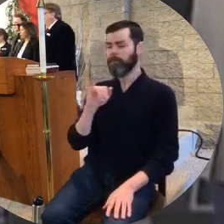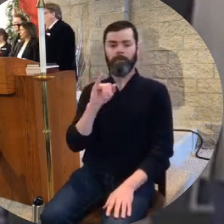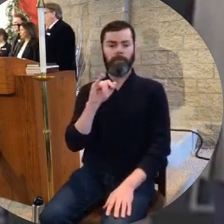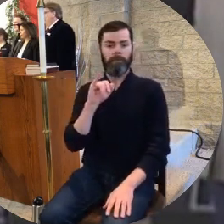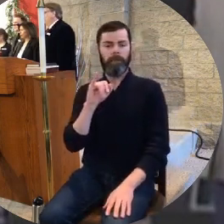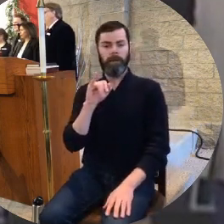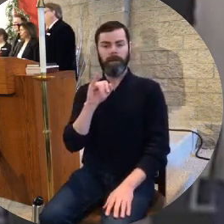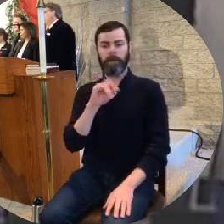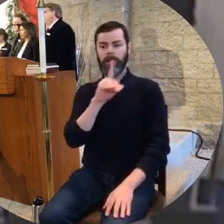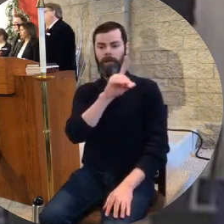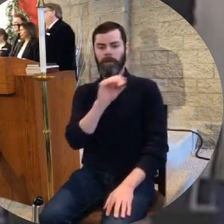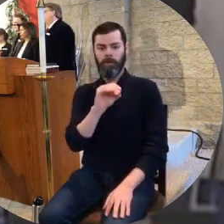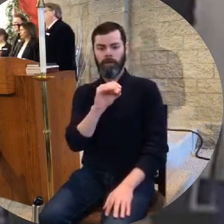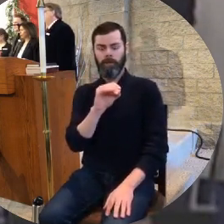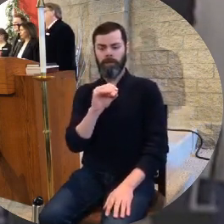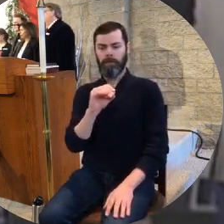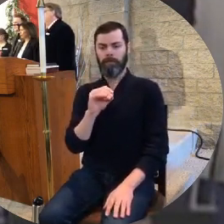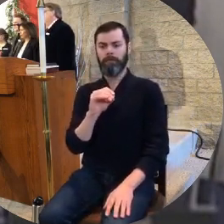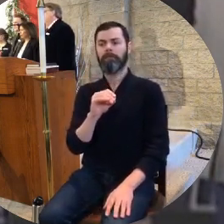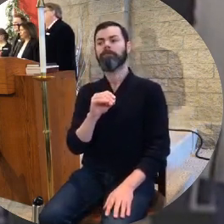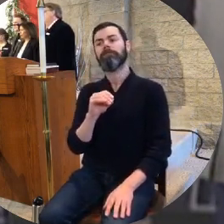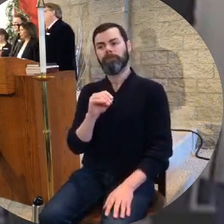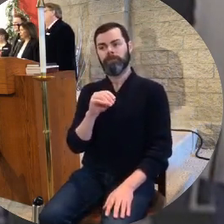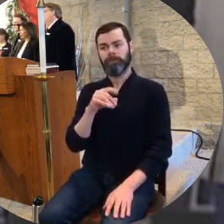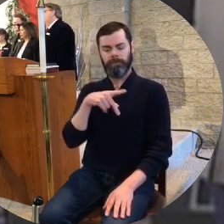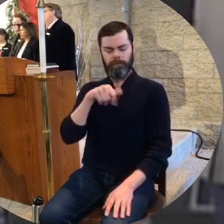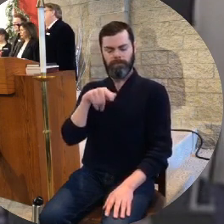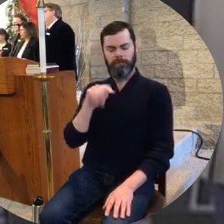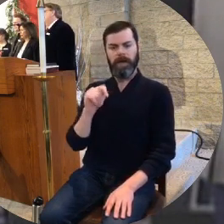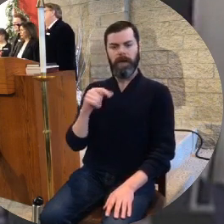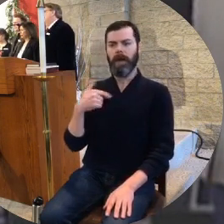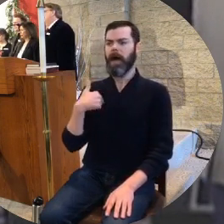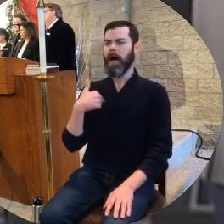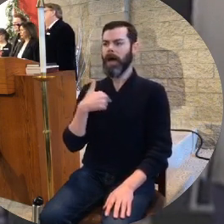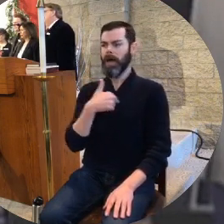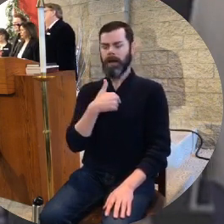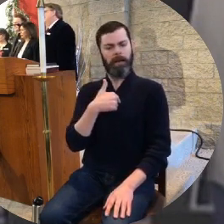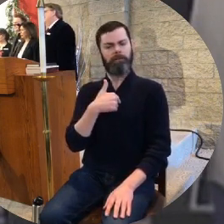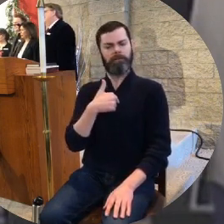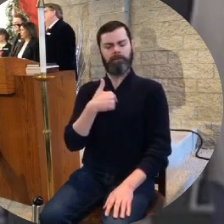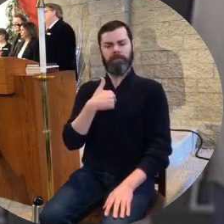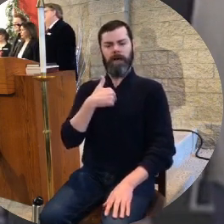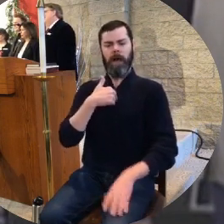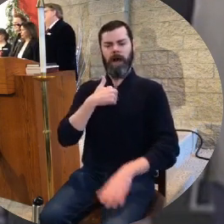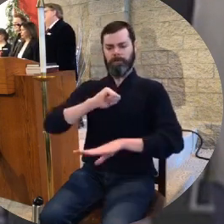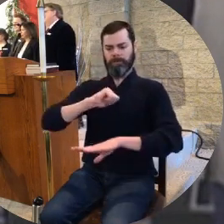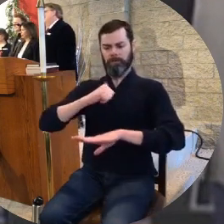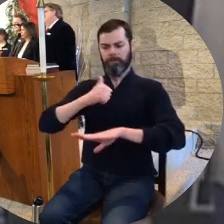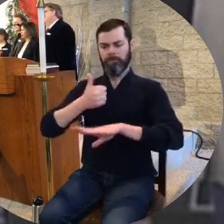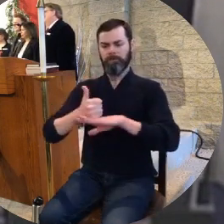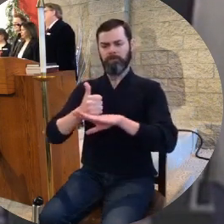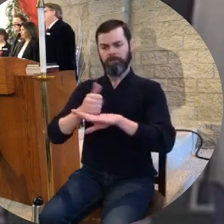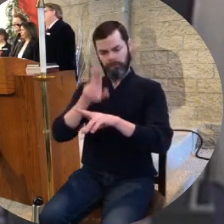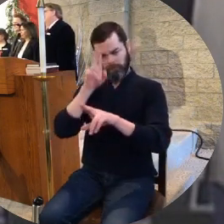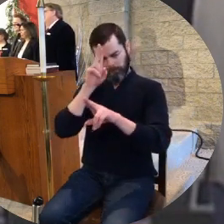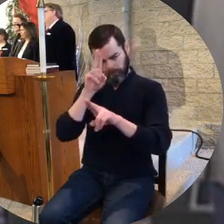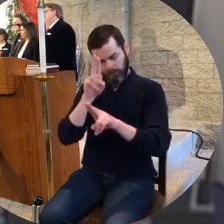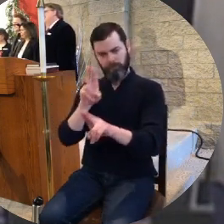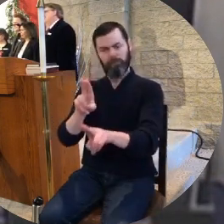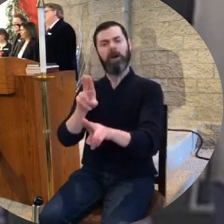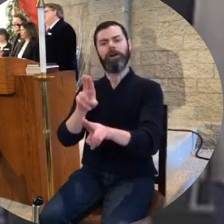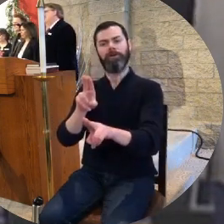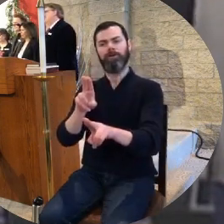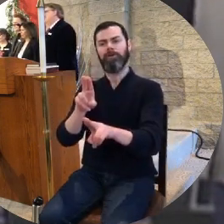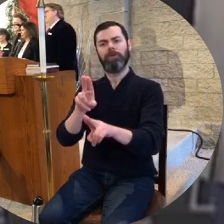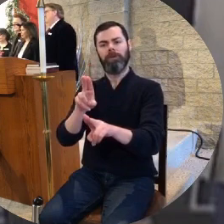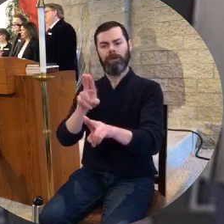I hereby install you as members of the Board of Trustees of Unity Minneapolis. May you serve with peace, love, joy in